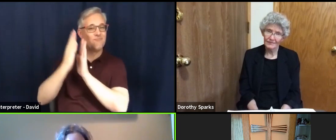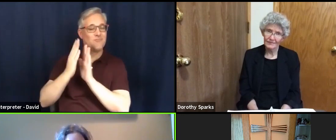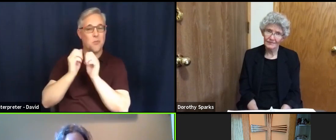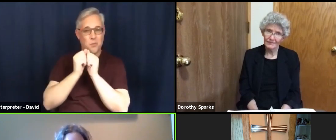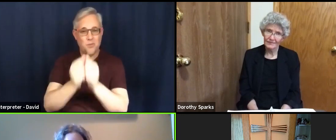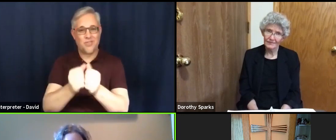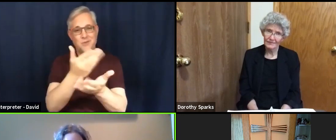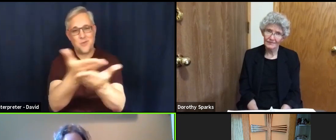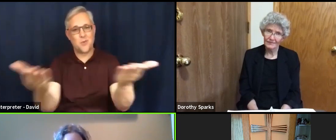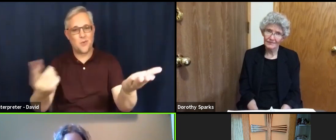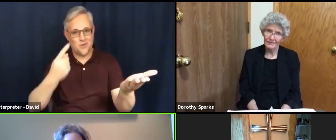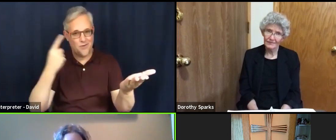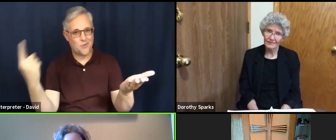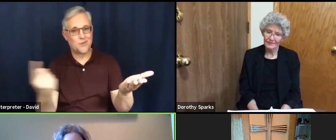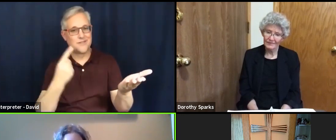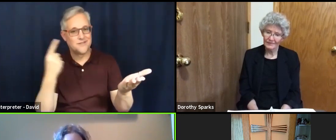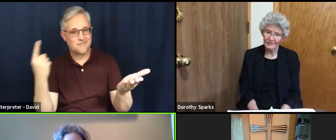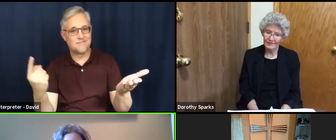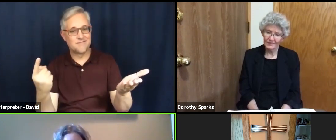always.